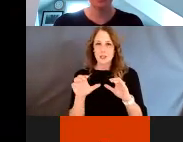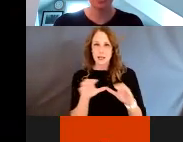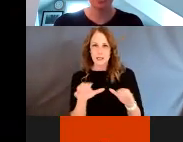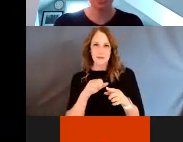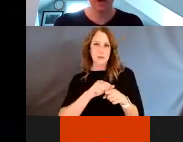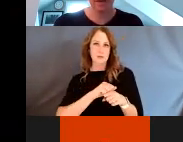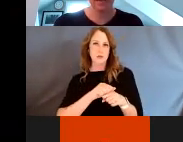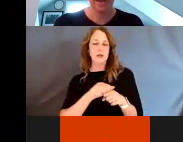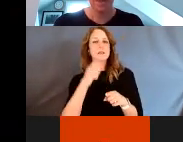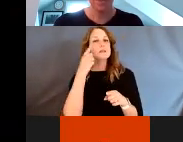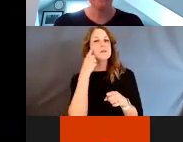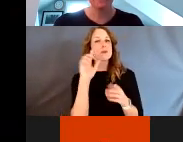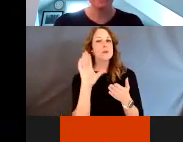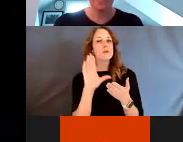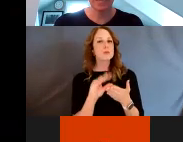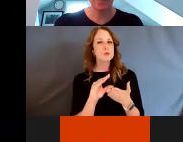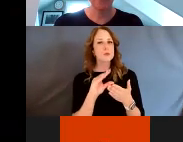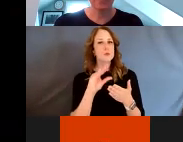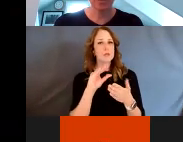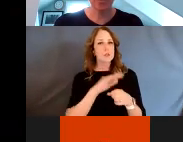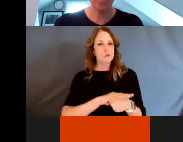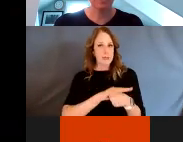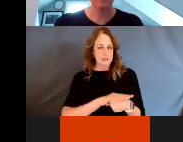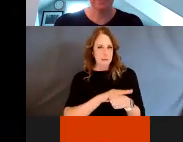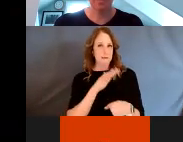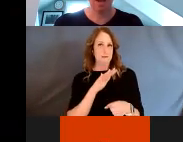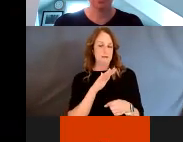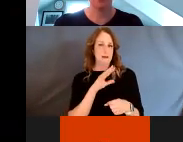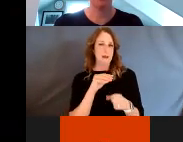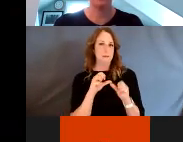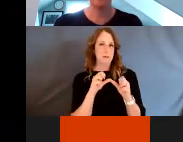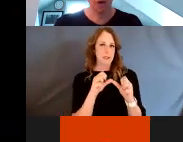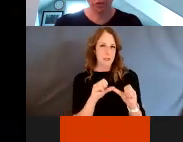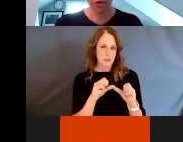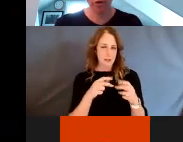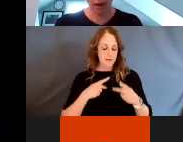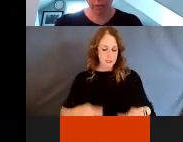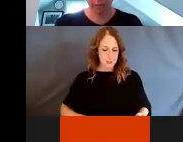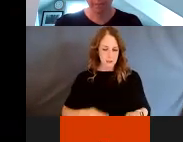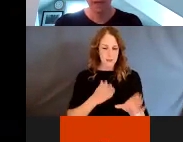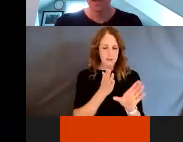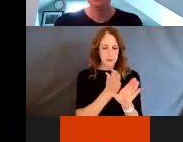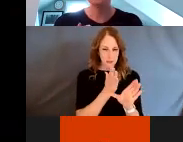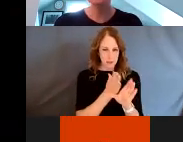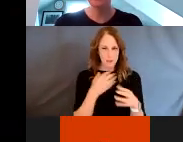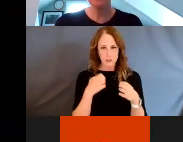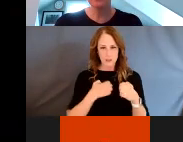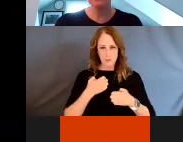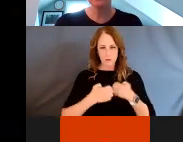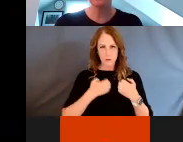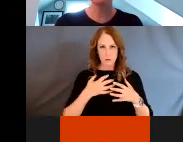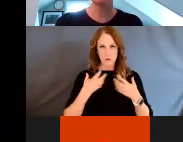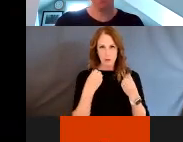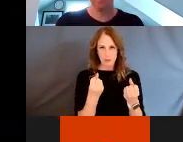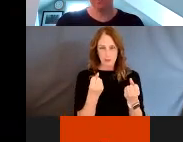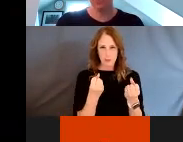meant to reduce stress and maintain physical, psychological, and emotional health. So some of